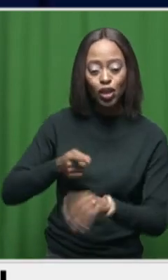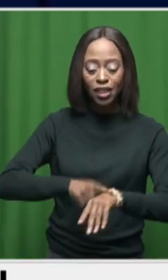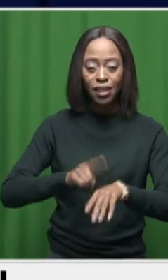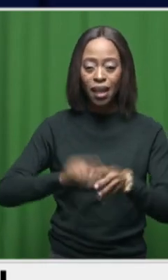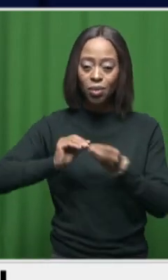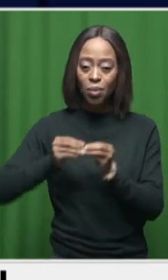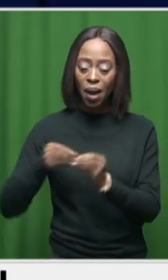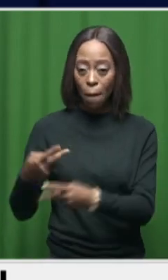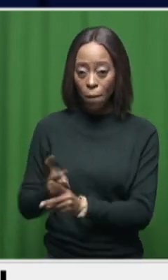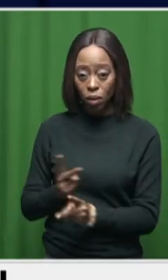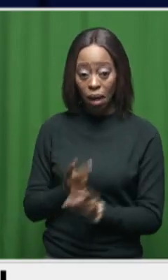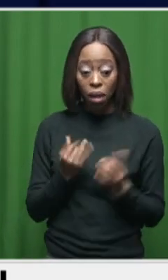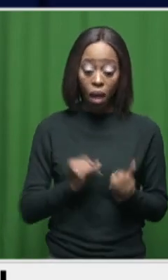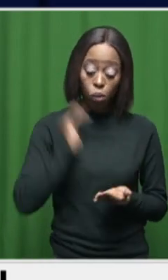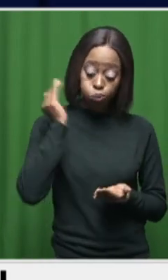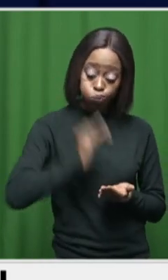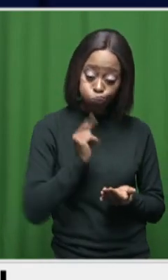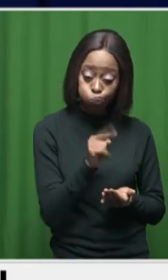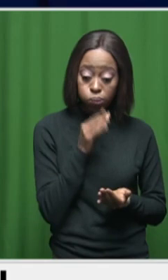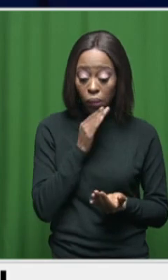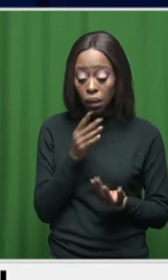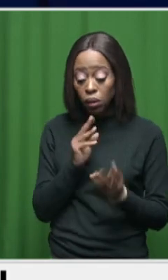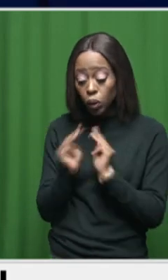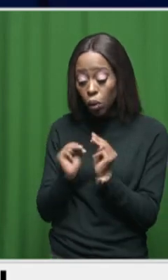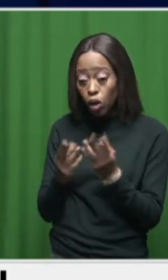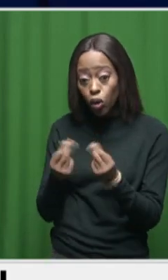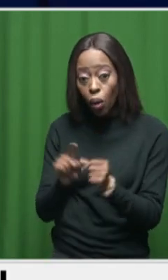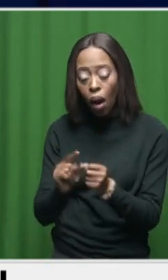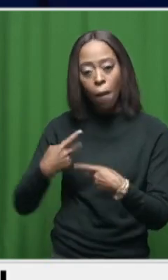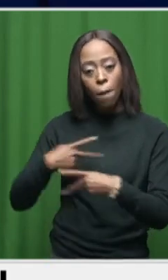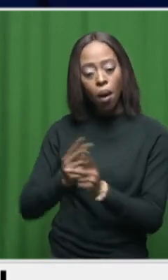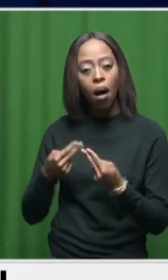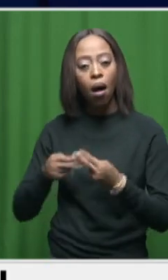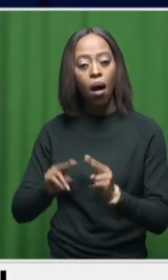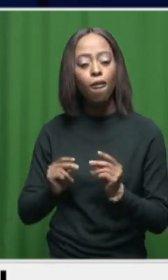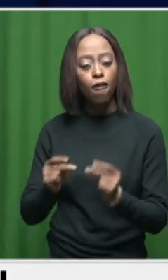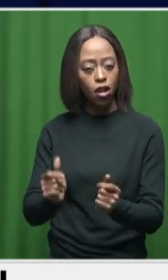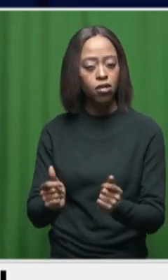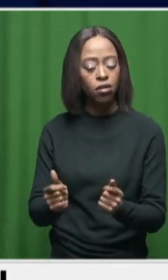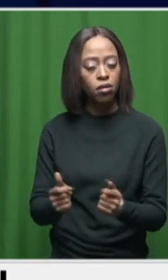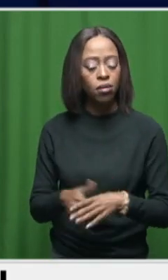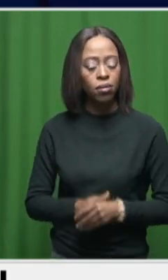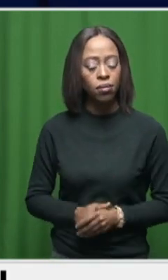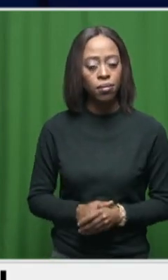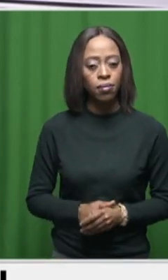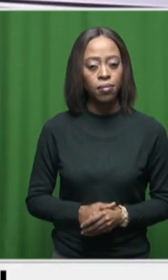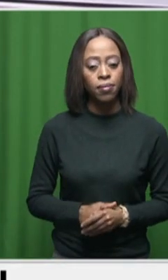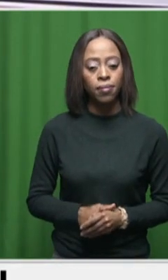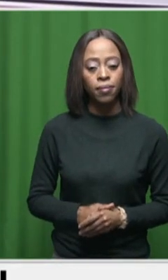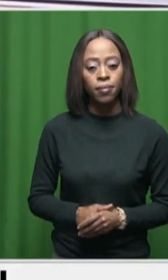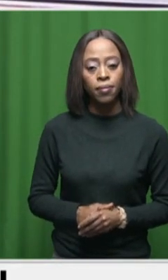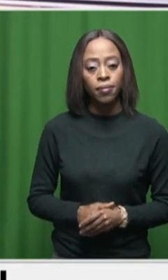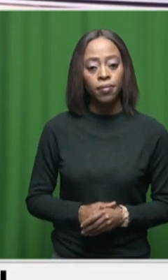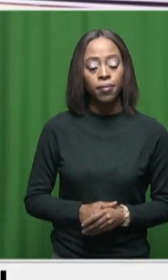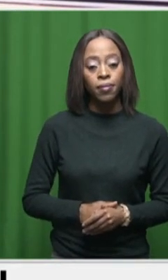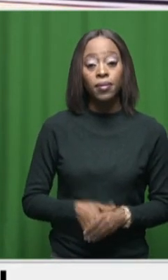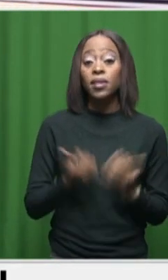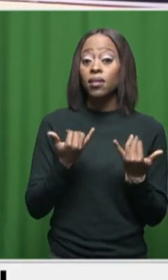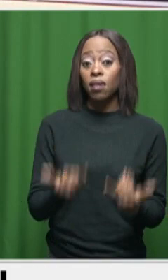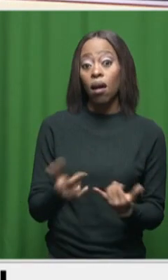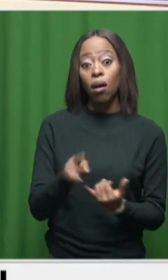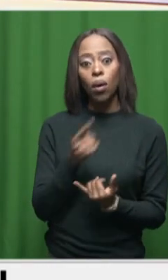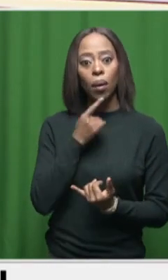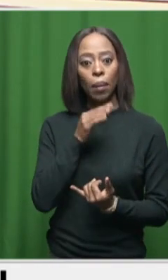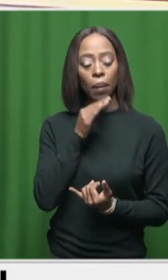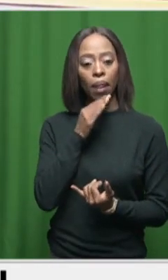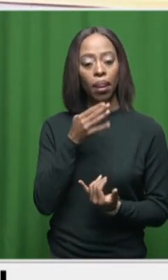by reducing these production steps, you manage to get this product out at a much faster rate. All right. Now, Dennis, let's talk about